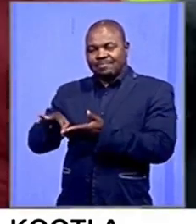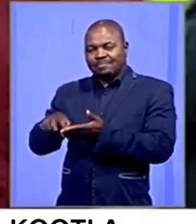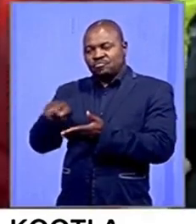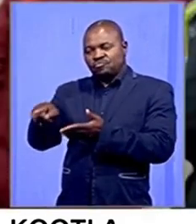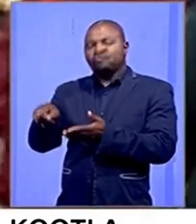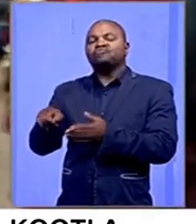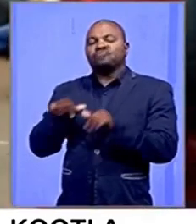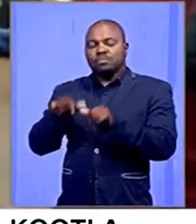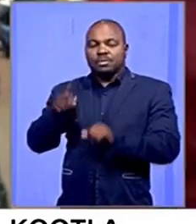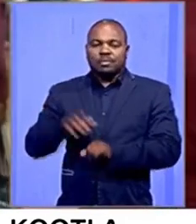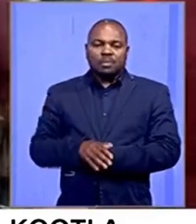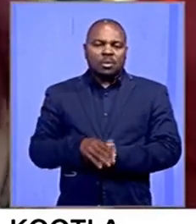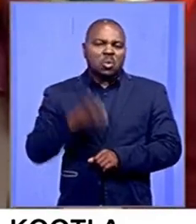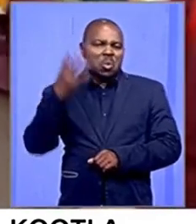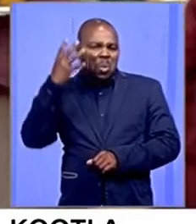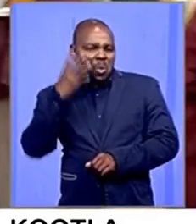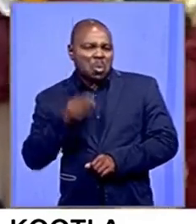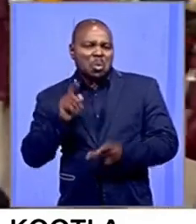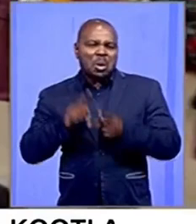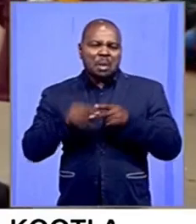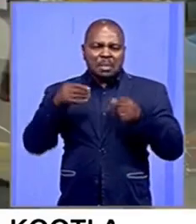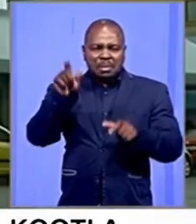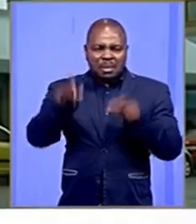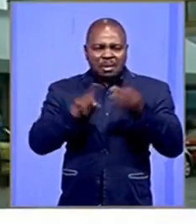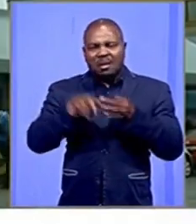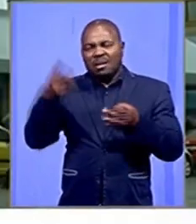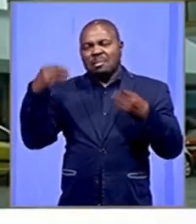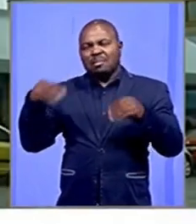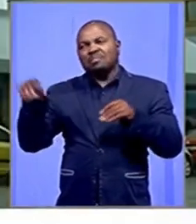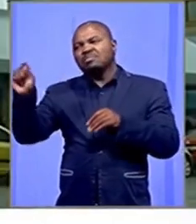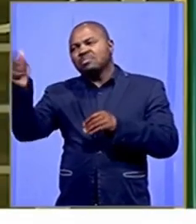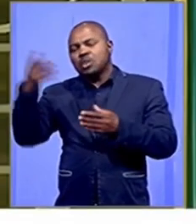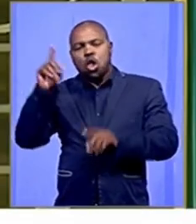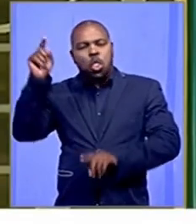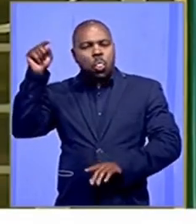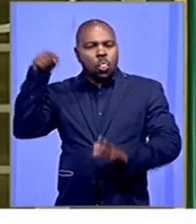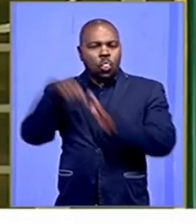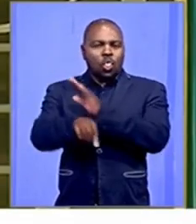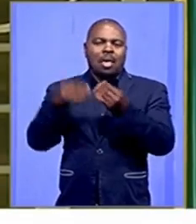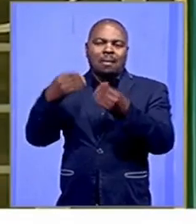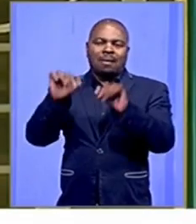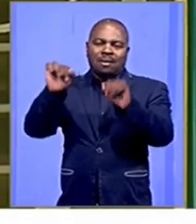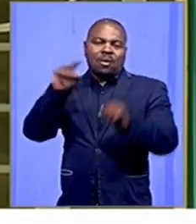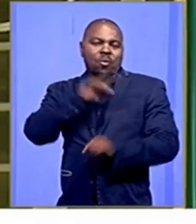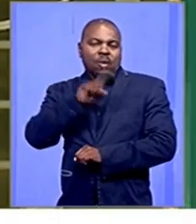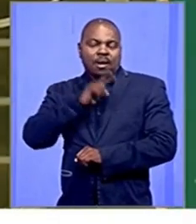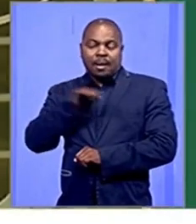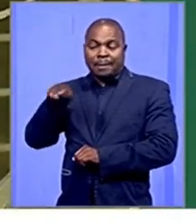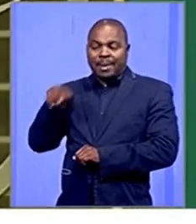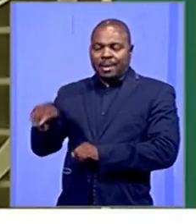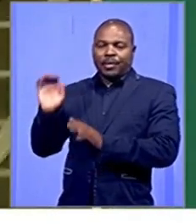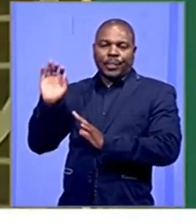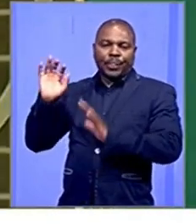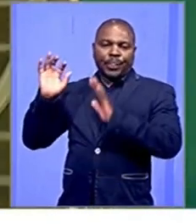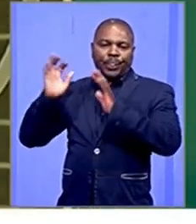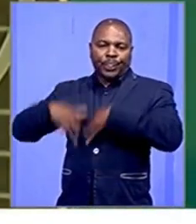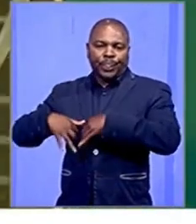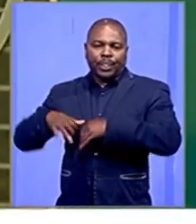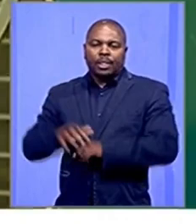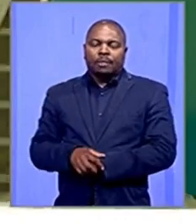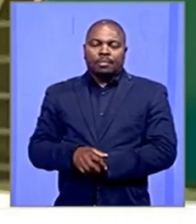Batsofe, borakgwebo, ditlamo tsa poloko le badirisi ba bangwe ba lobile mašeleng a bona morago ga go phutlama ga panka ya